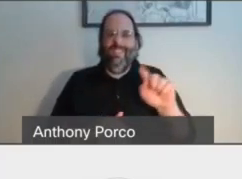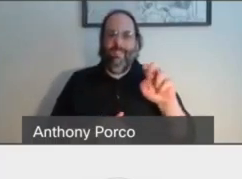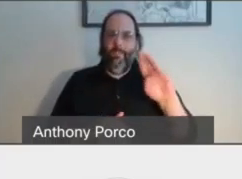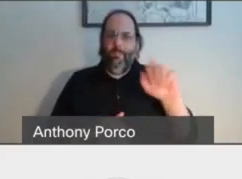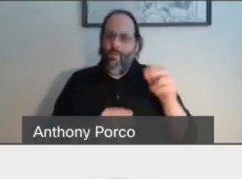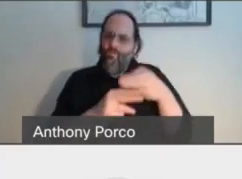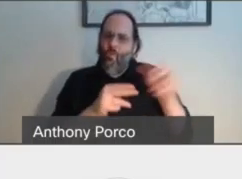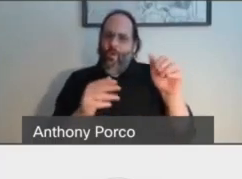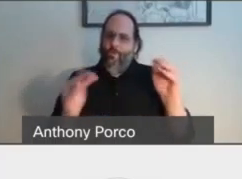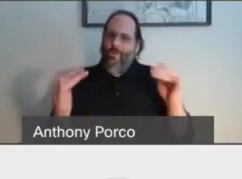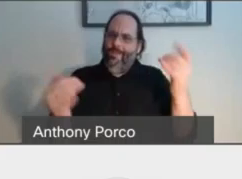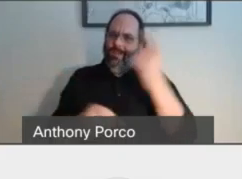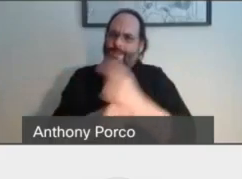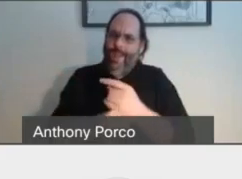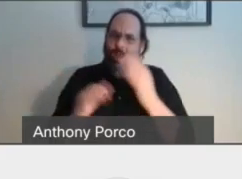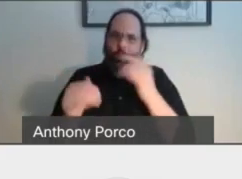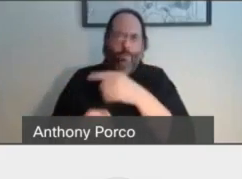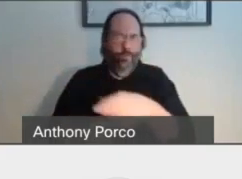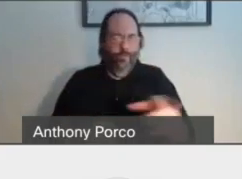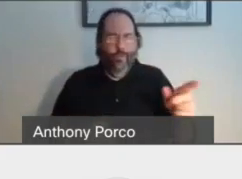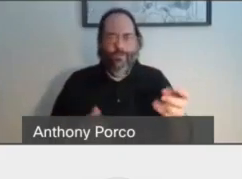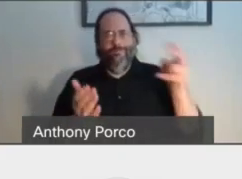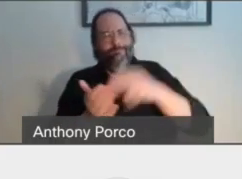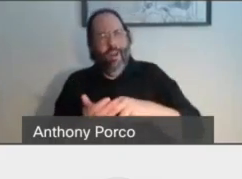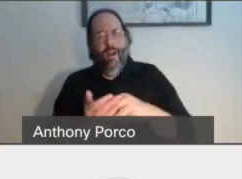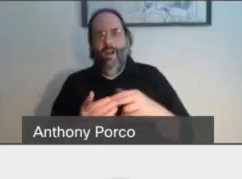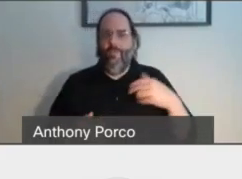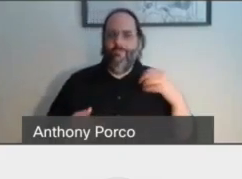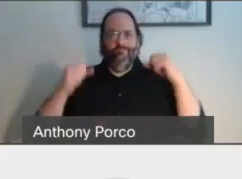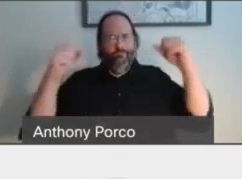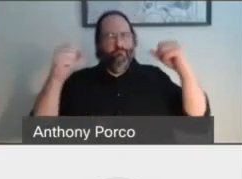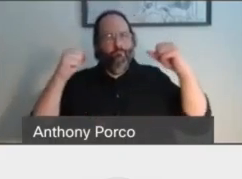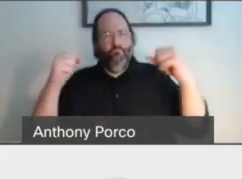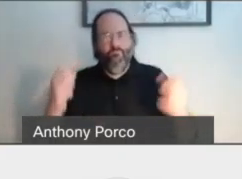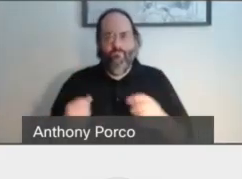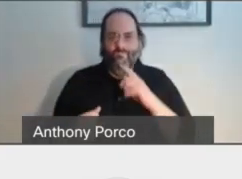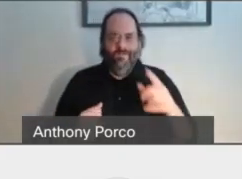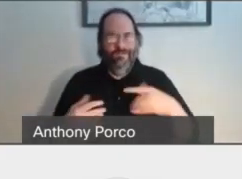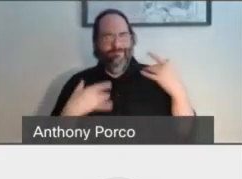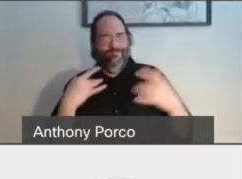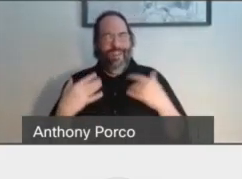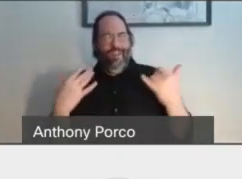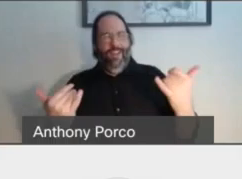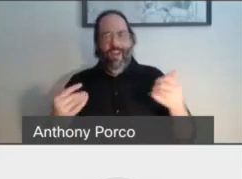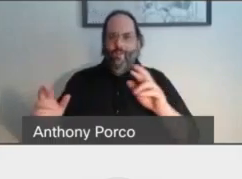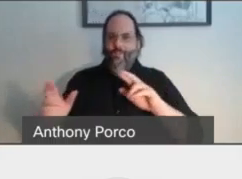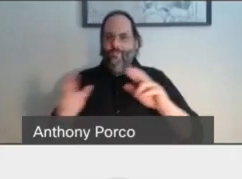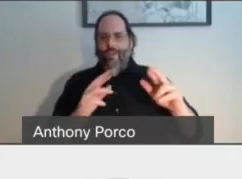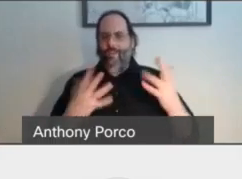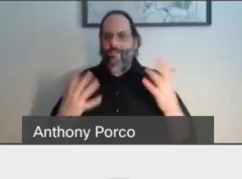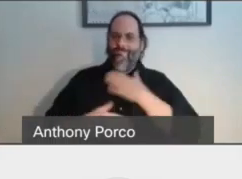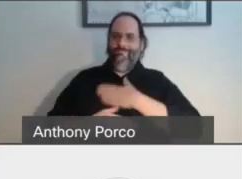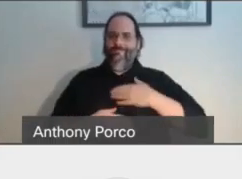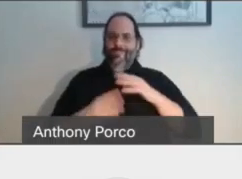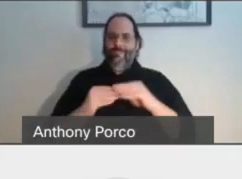than it was today. So I hope that all of you have gotten up and gotten some exercise and are really energized and ready for our meeting today, as